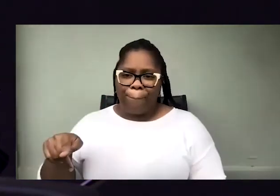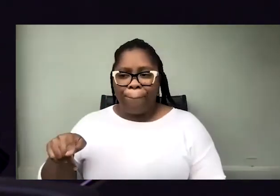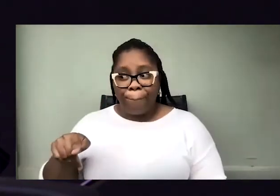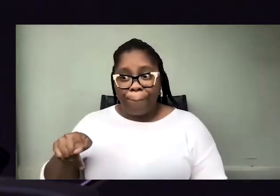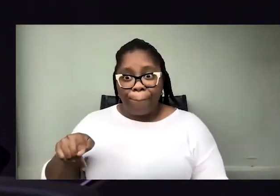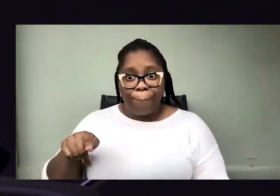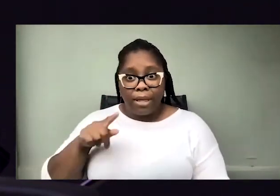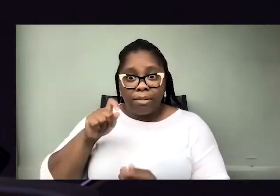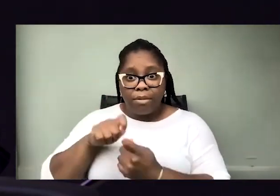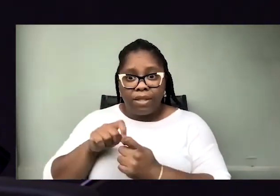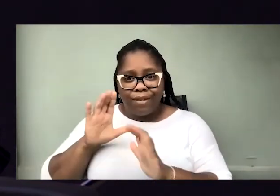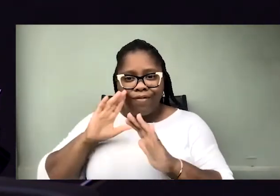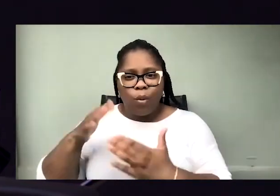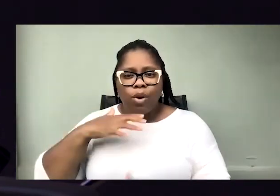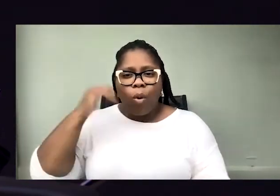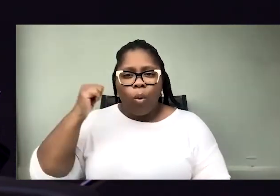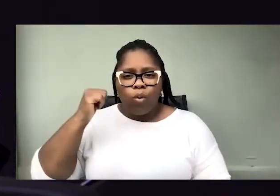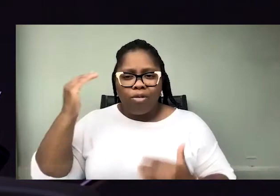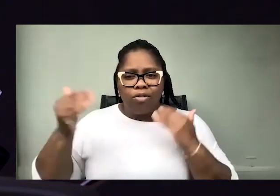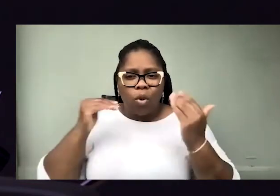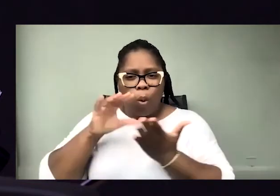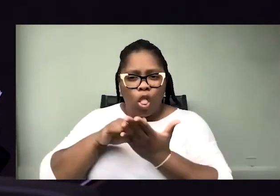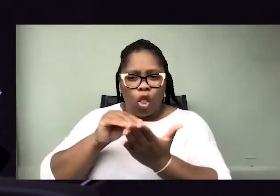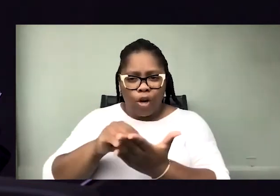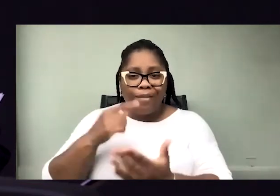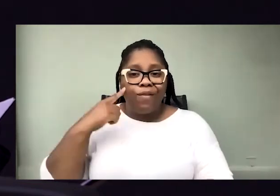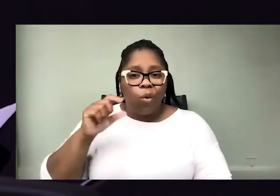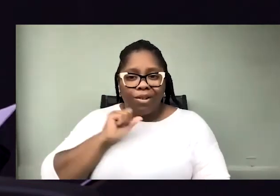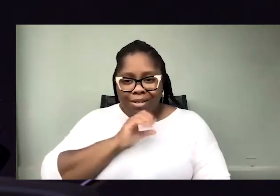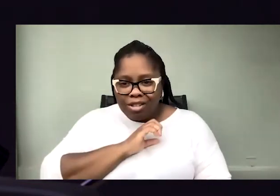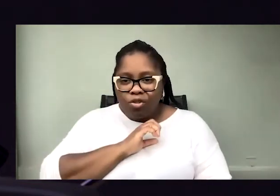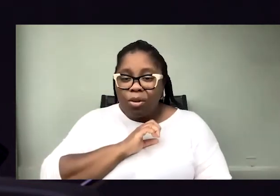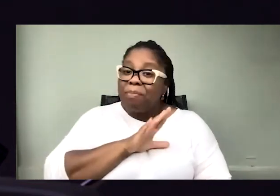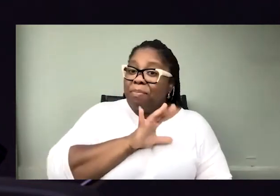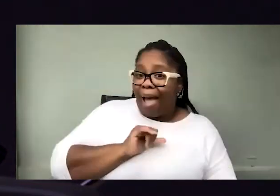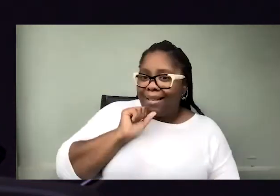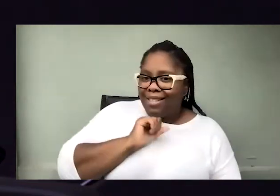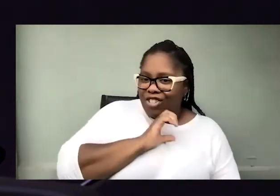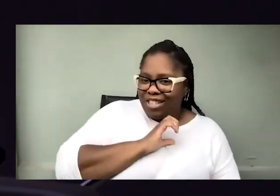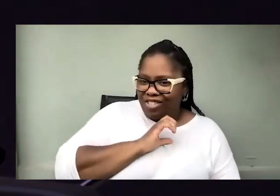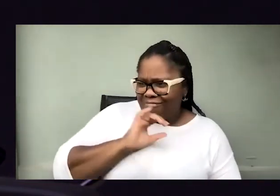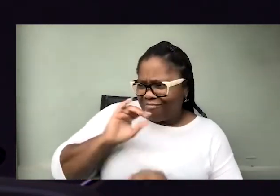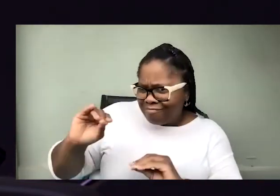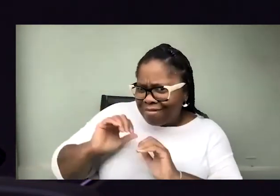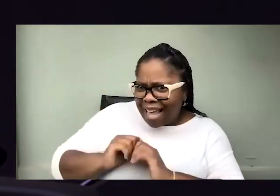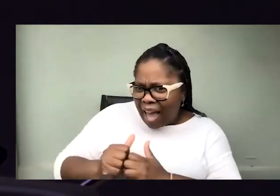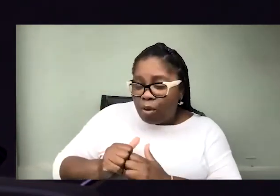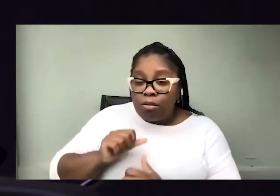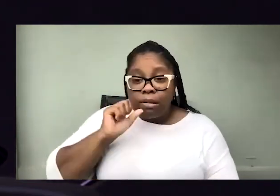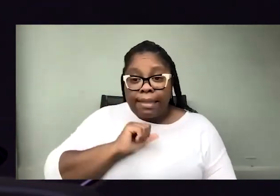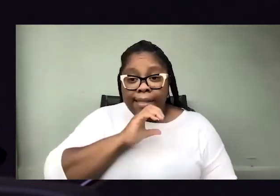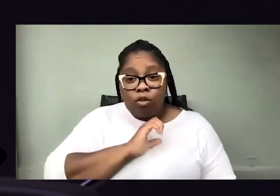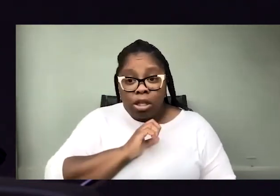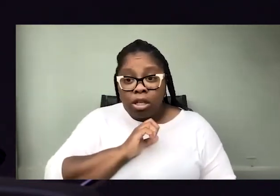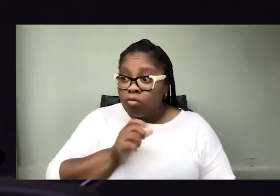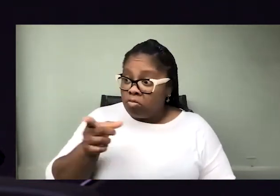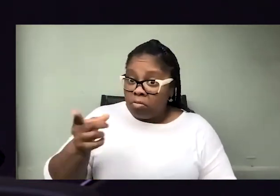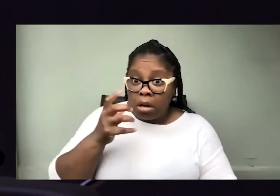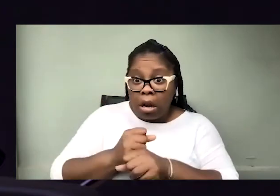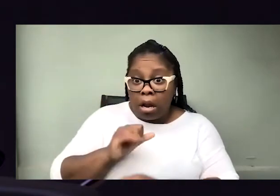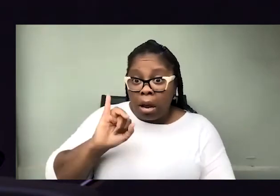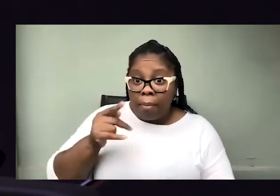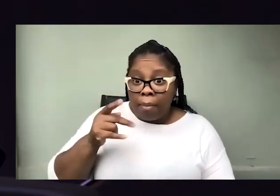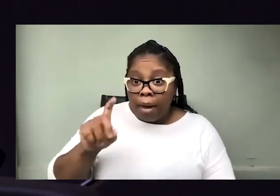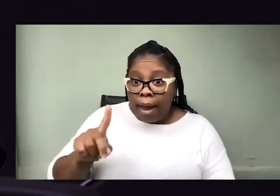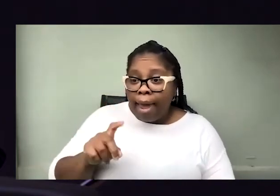geared toward older adult learning for seniors by seniors. So seniors, whether you got one of the iPads or not,